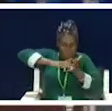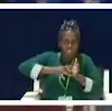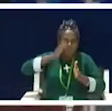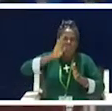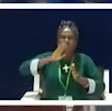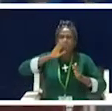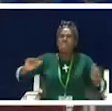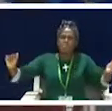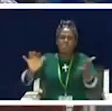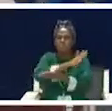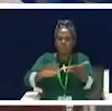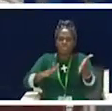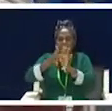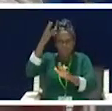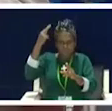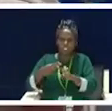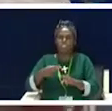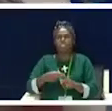life.